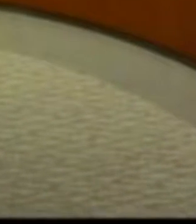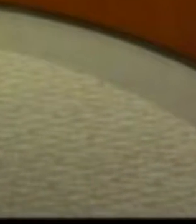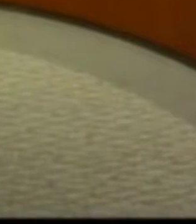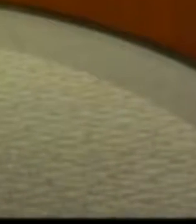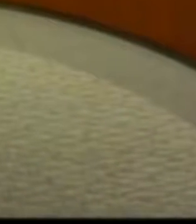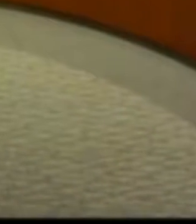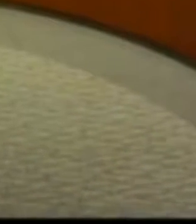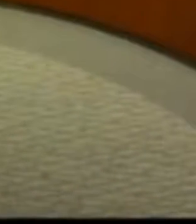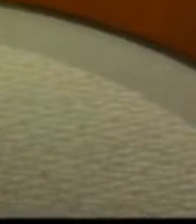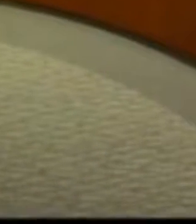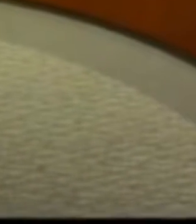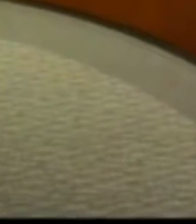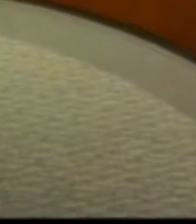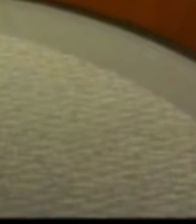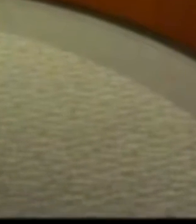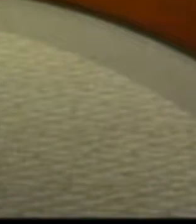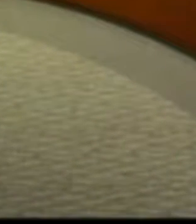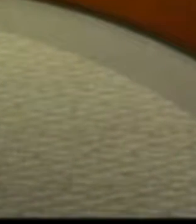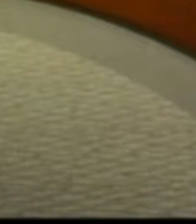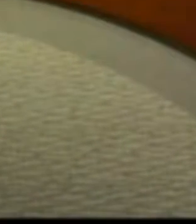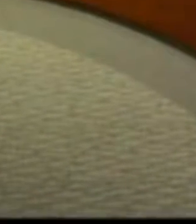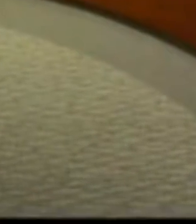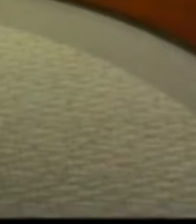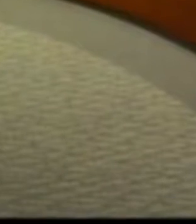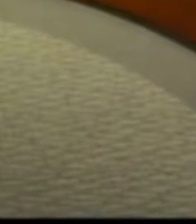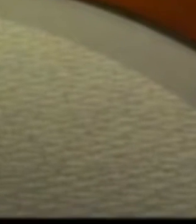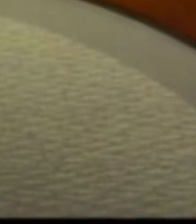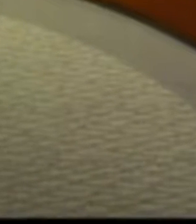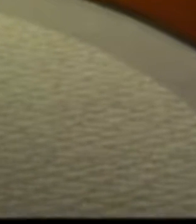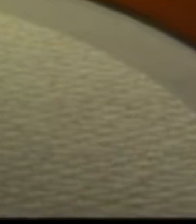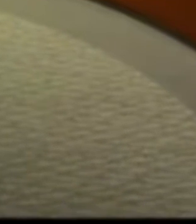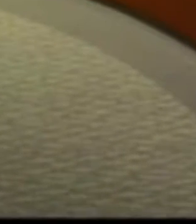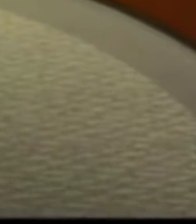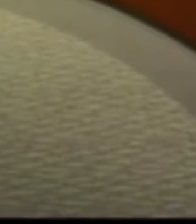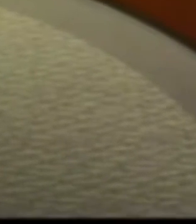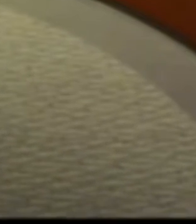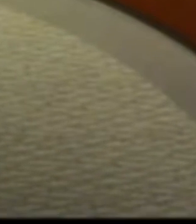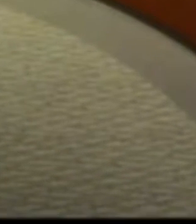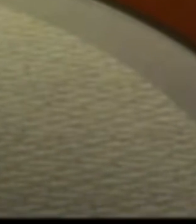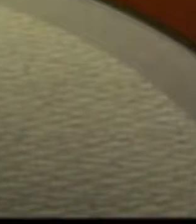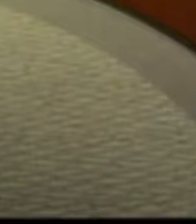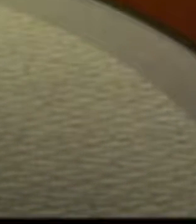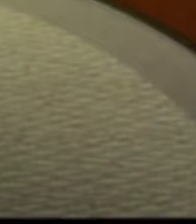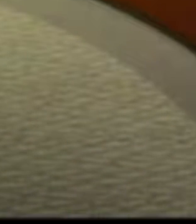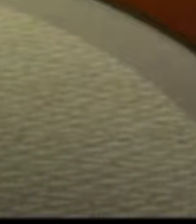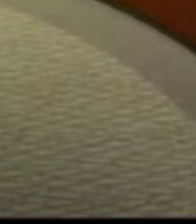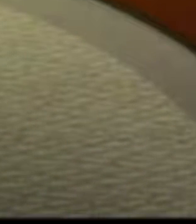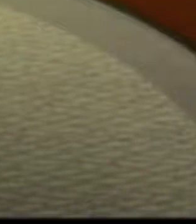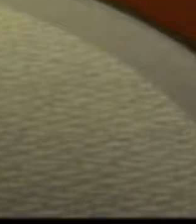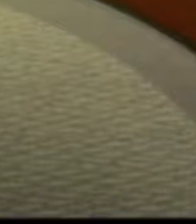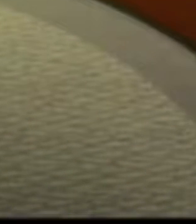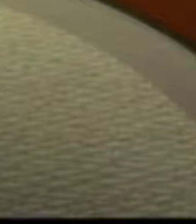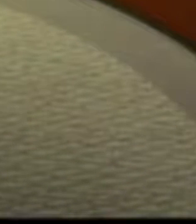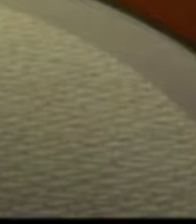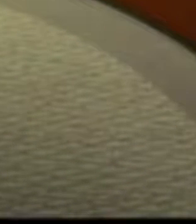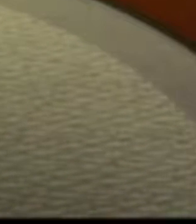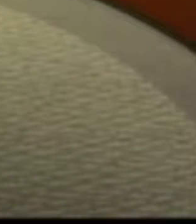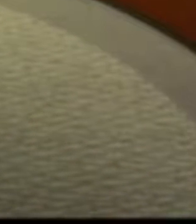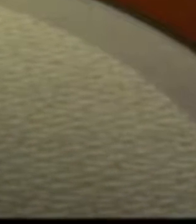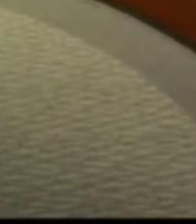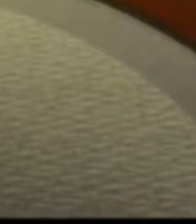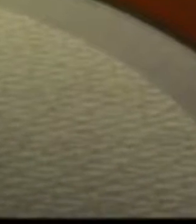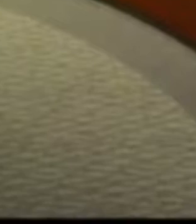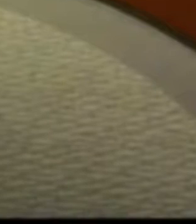I pledge allegiance to the flag of the United States of America and to the republic for which it stands,